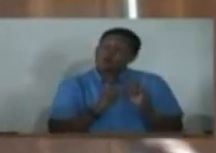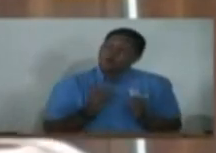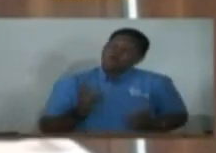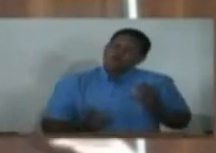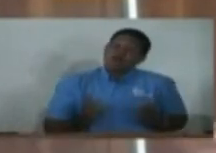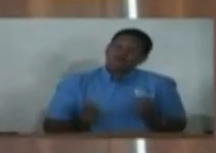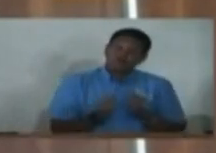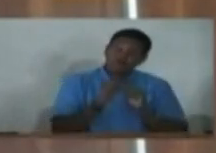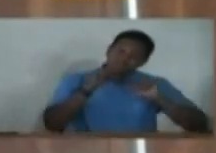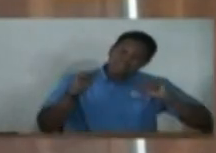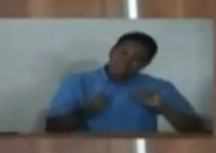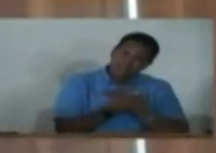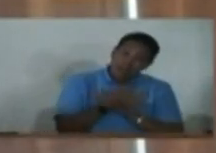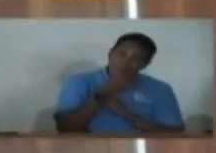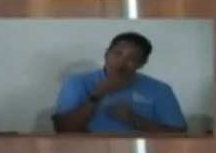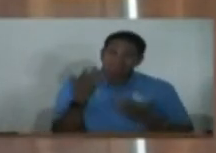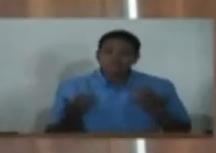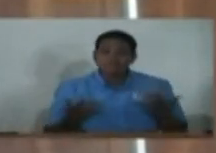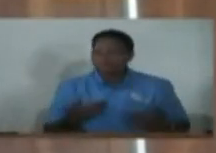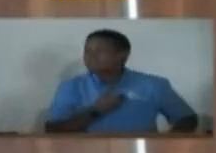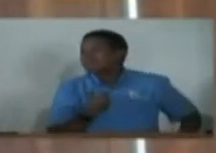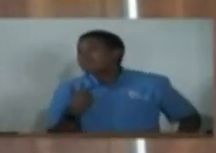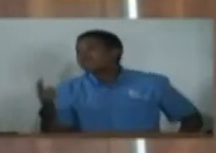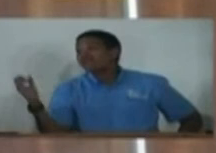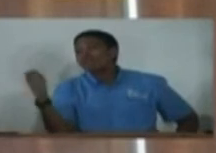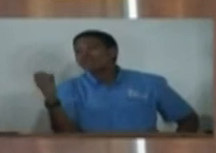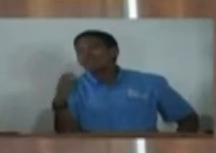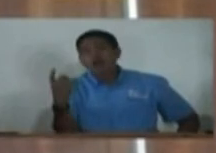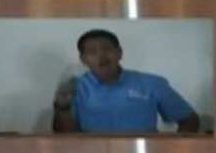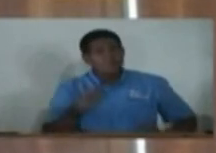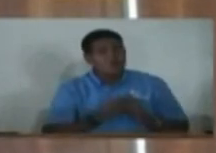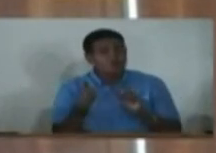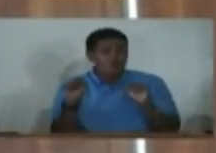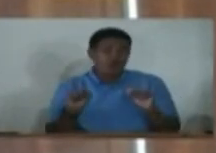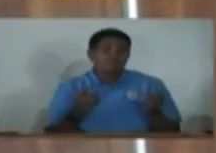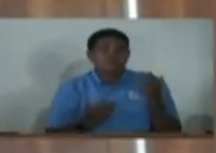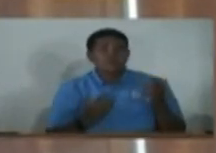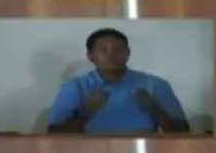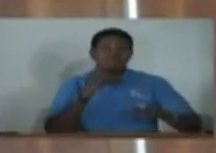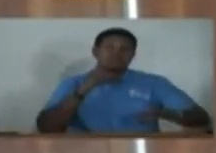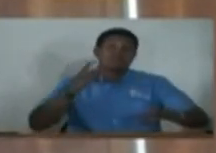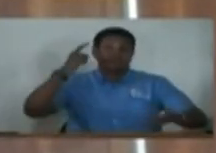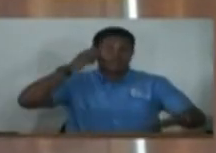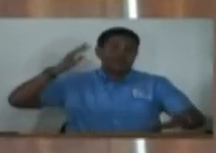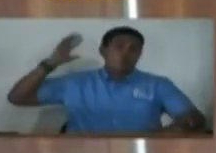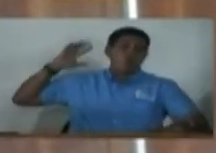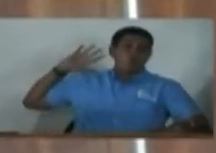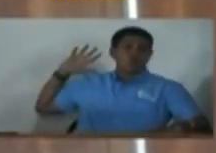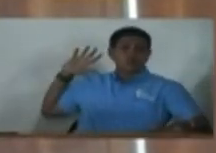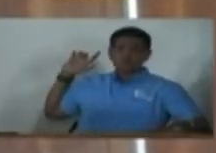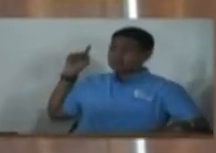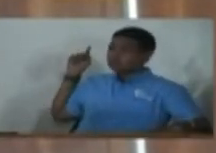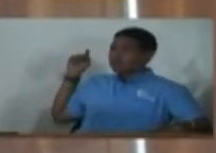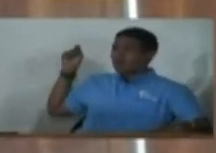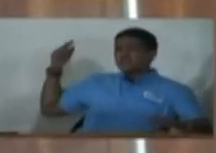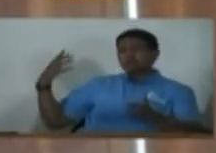with the capacity that my colleague is speaking about, how you can perhaps retroactively get back some of